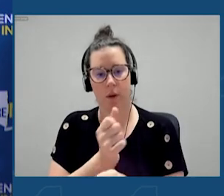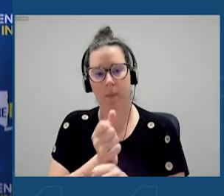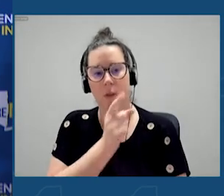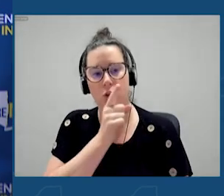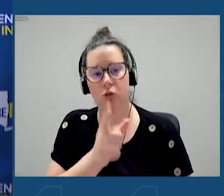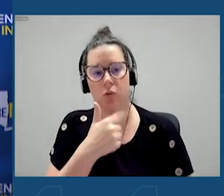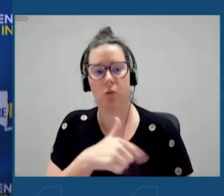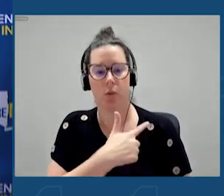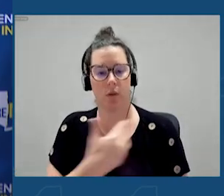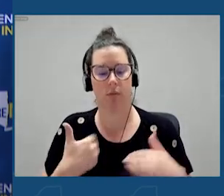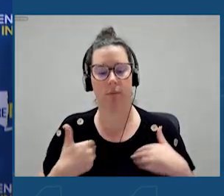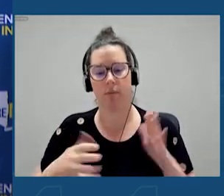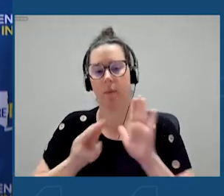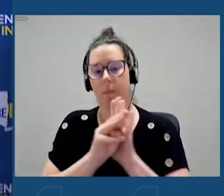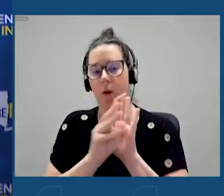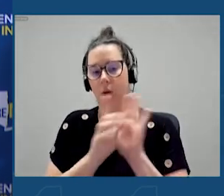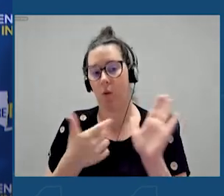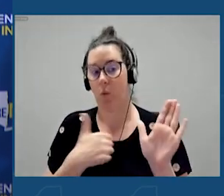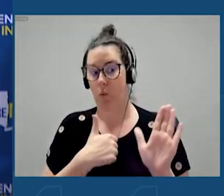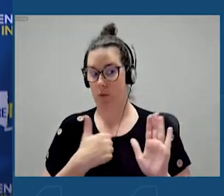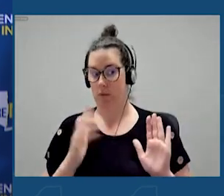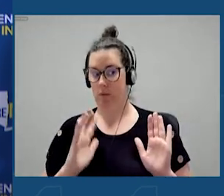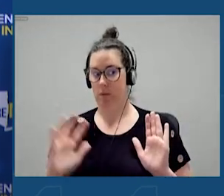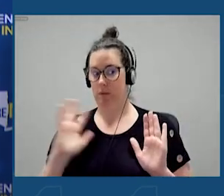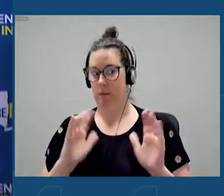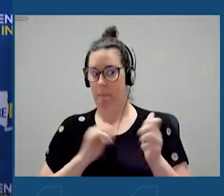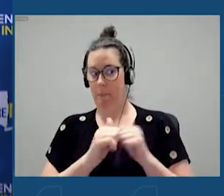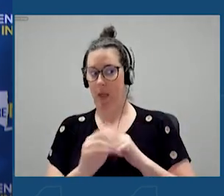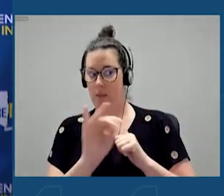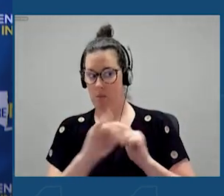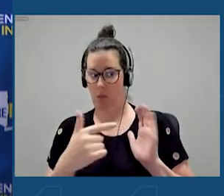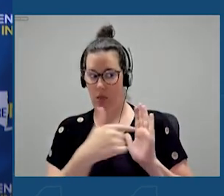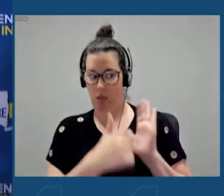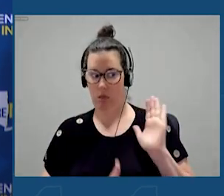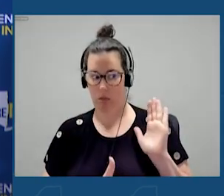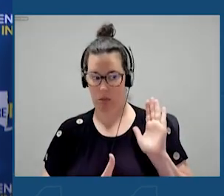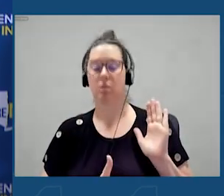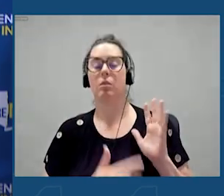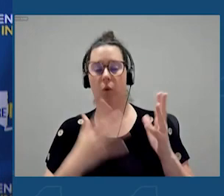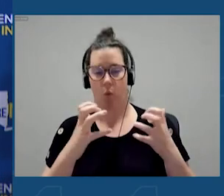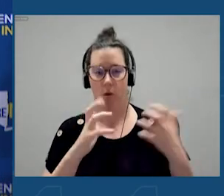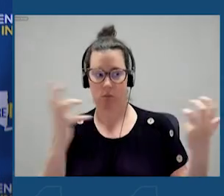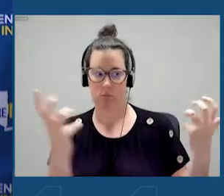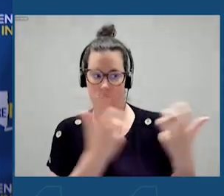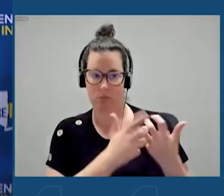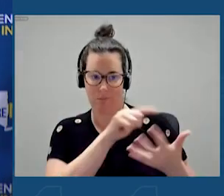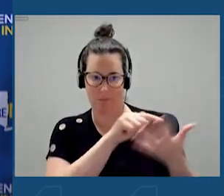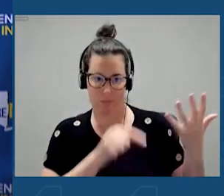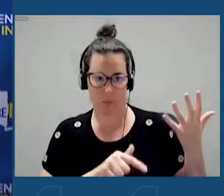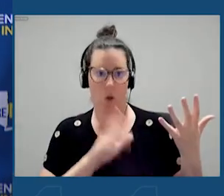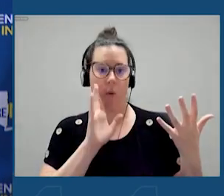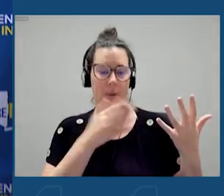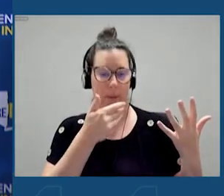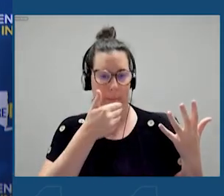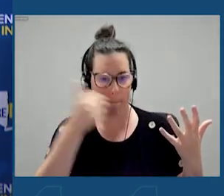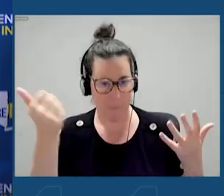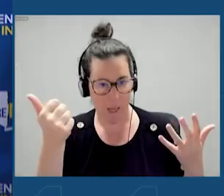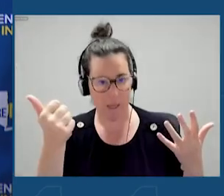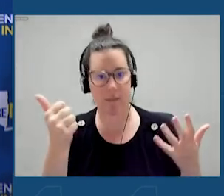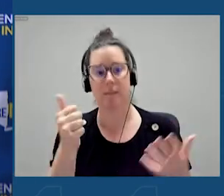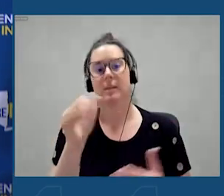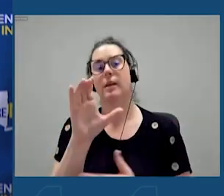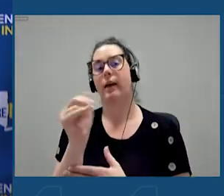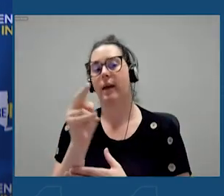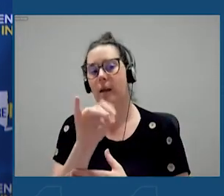that we claimed when we passed this bill, that it was going to be the best cannabis legalization law in